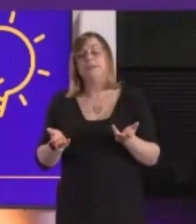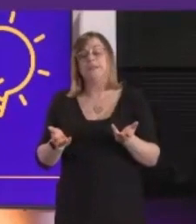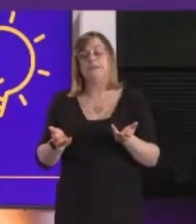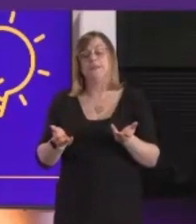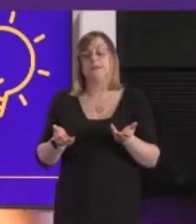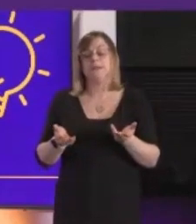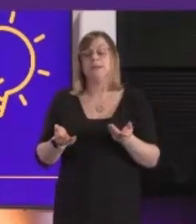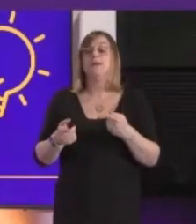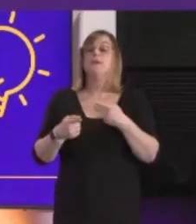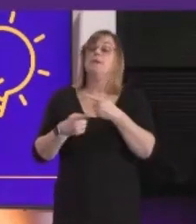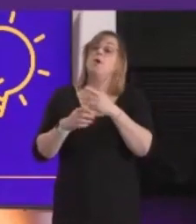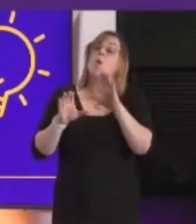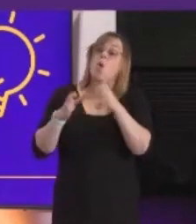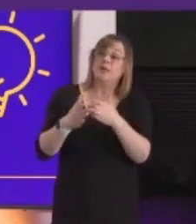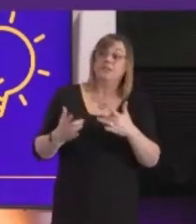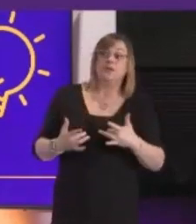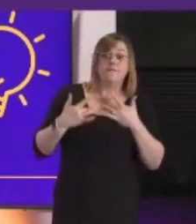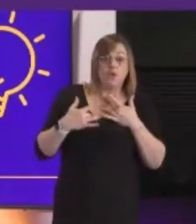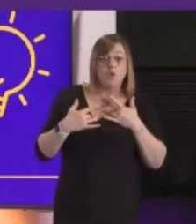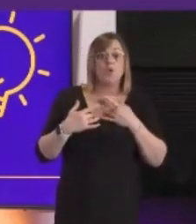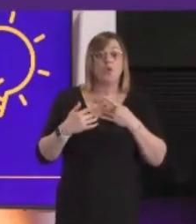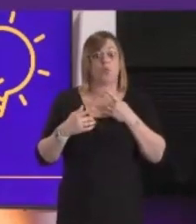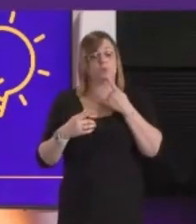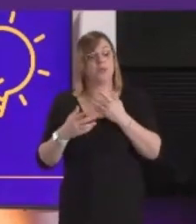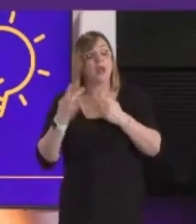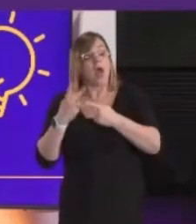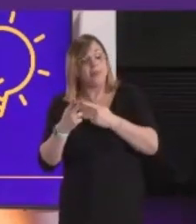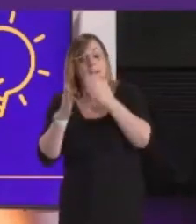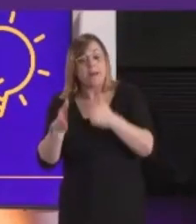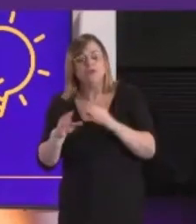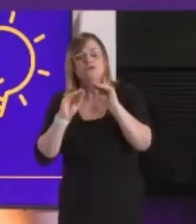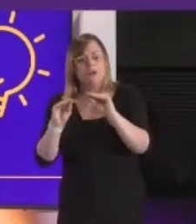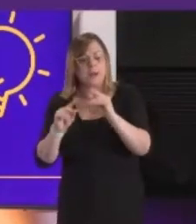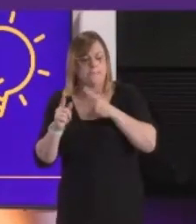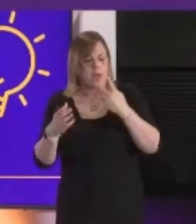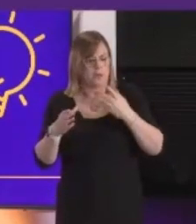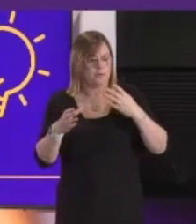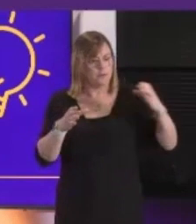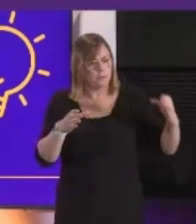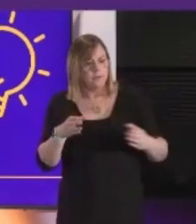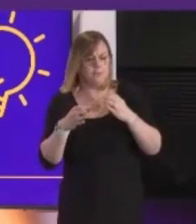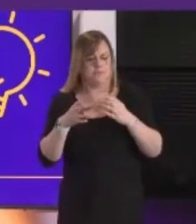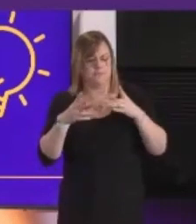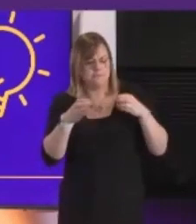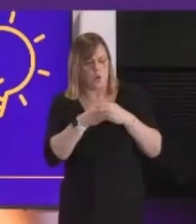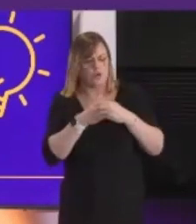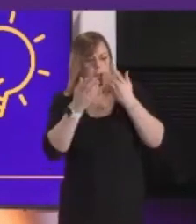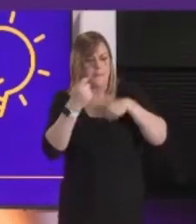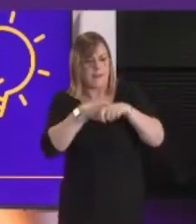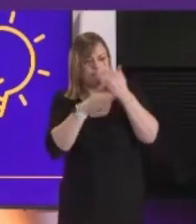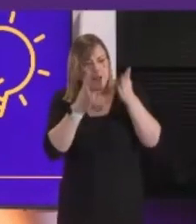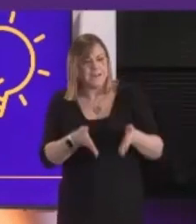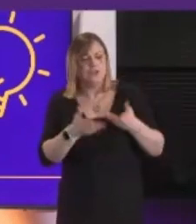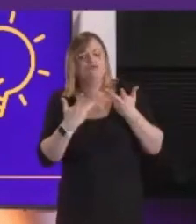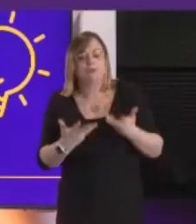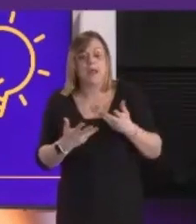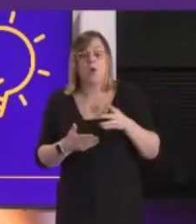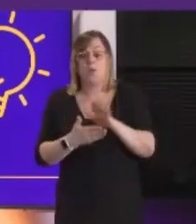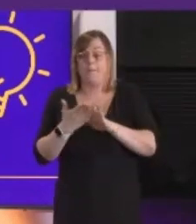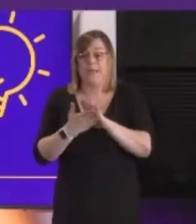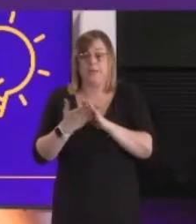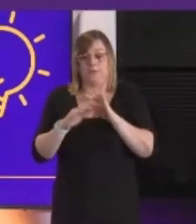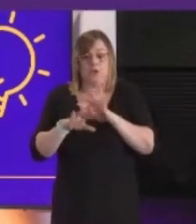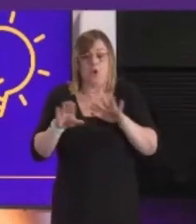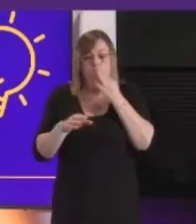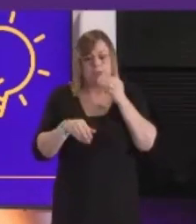from your organizational point of view, as you're saying, there are other mandatory training, but putting it alongside that must have a significant impact, not necessarily just today, but in the